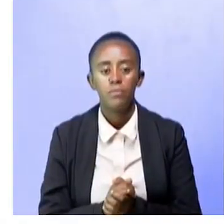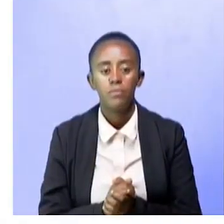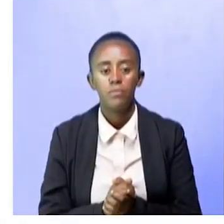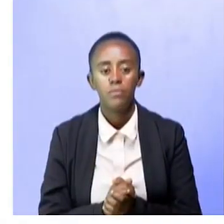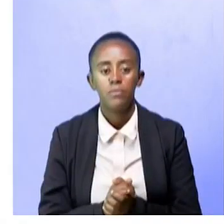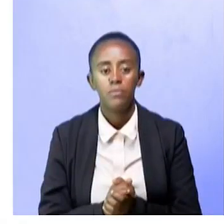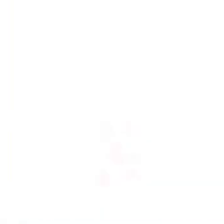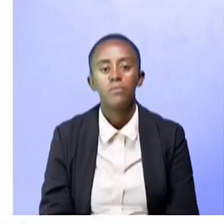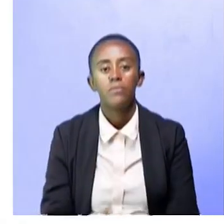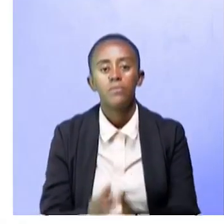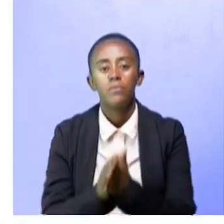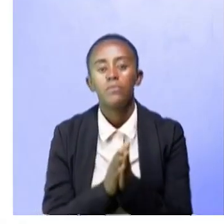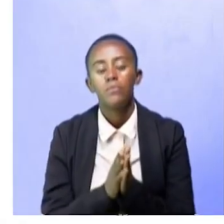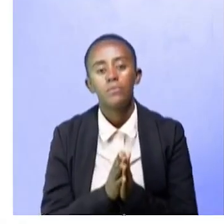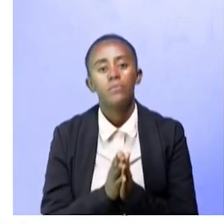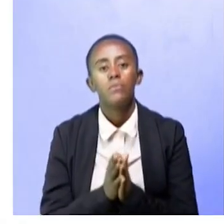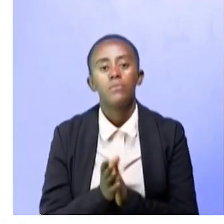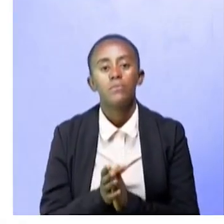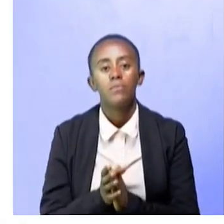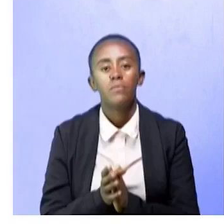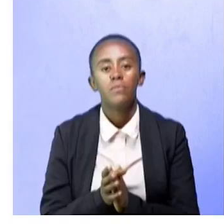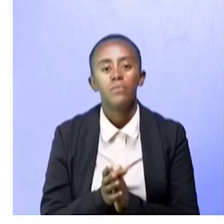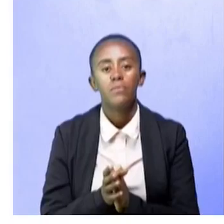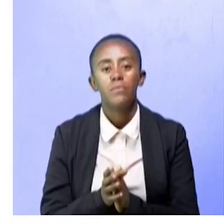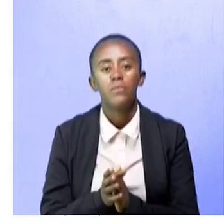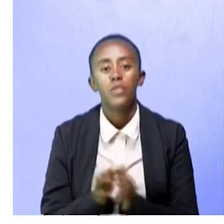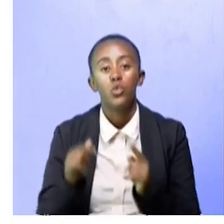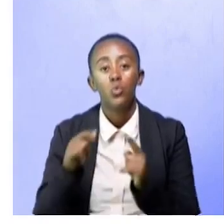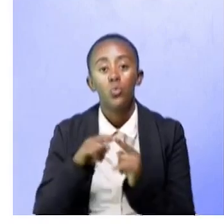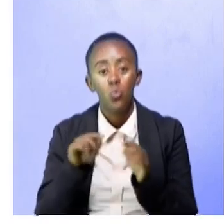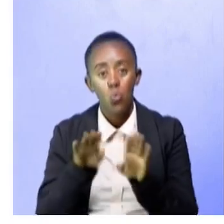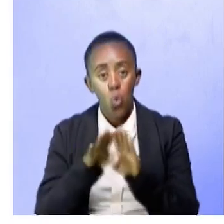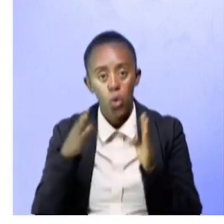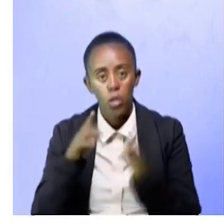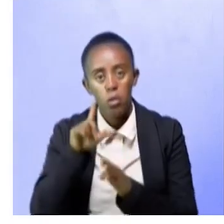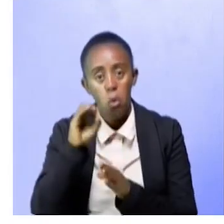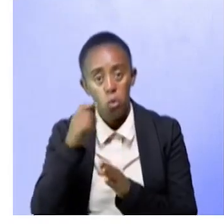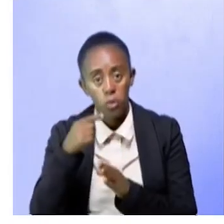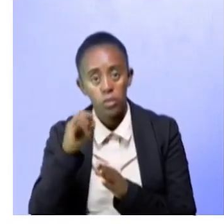Key in. To log in,